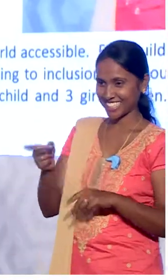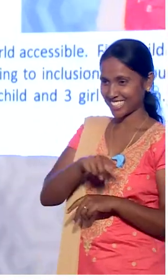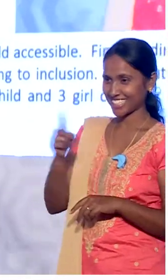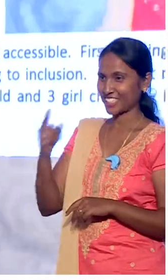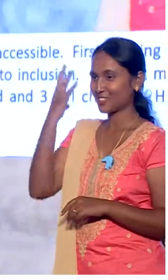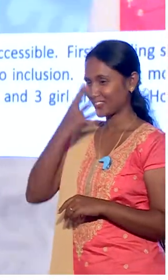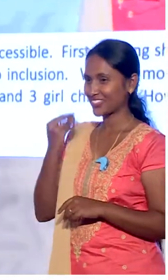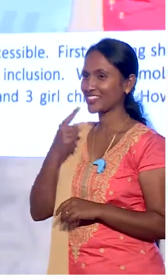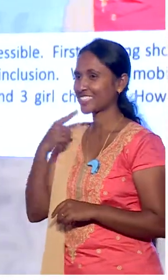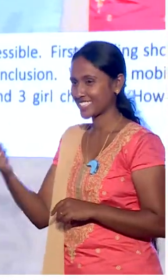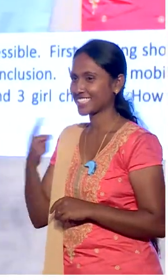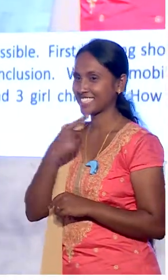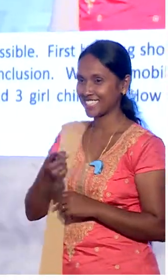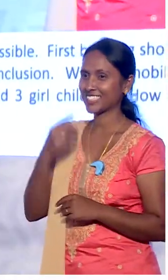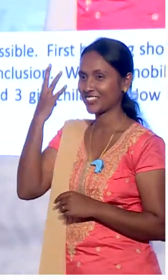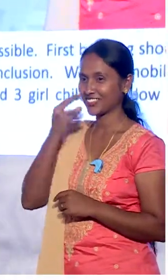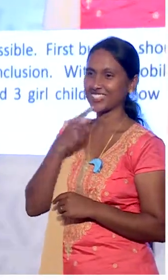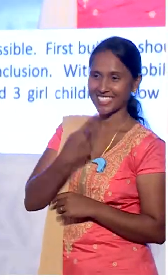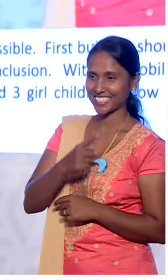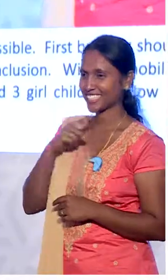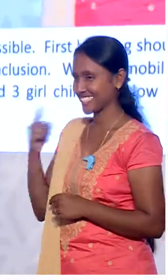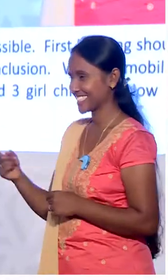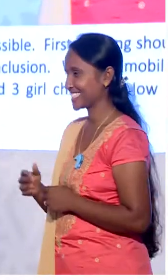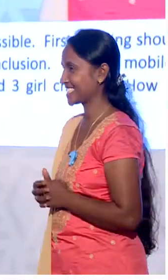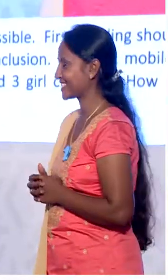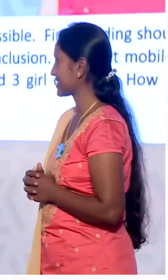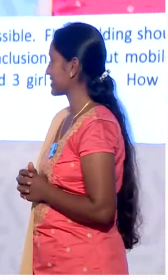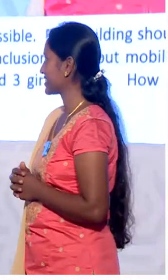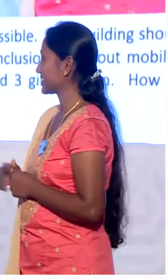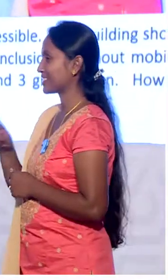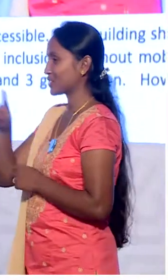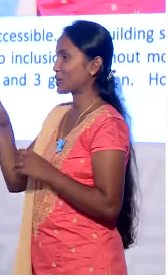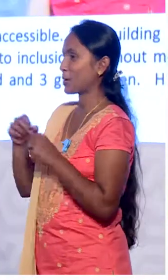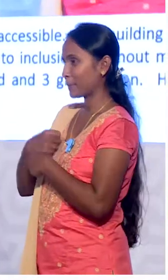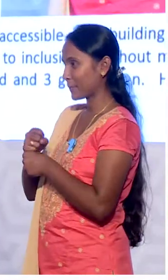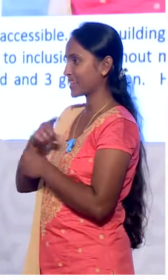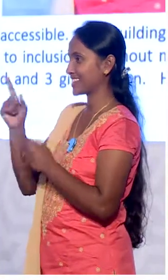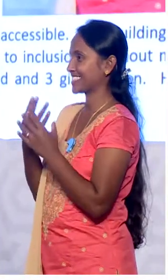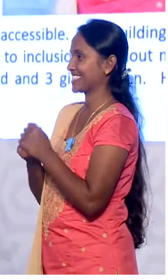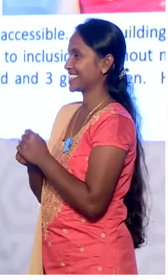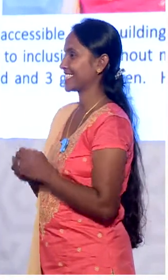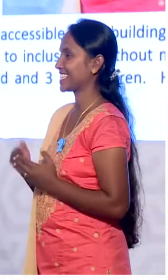Yes, we're all beautiful, and we'll make inclusion a norm. Thank you